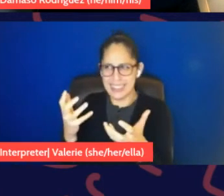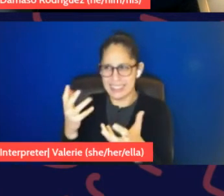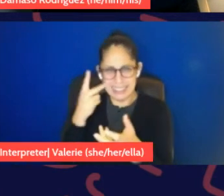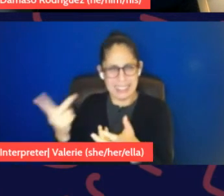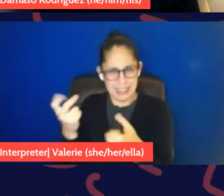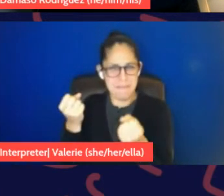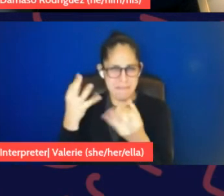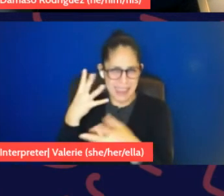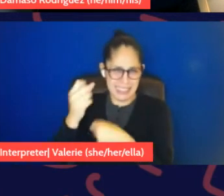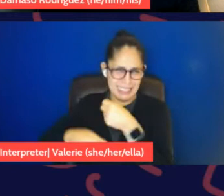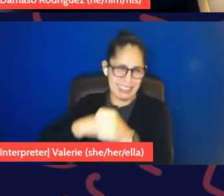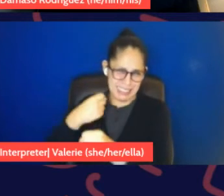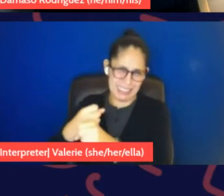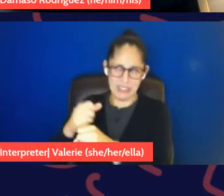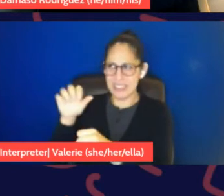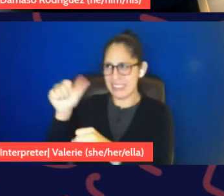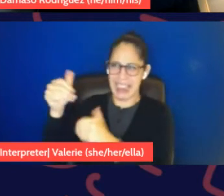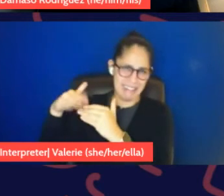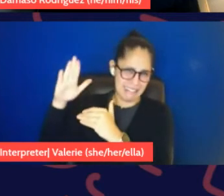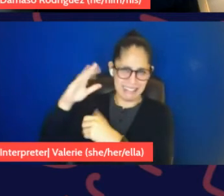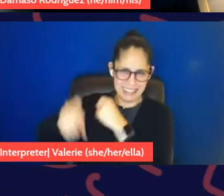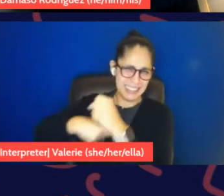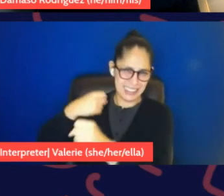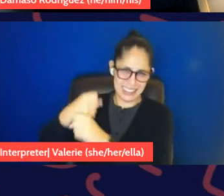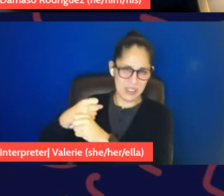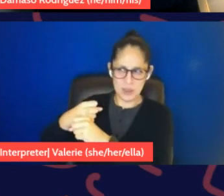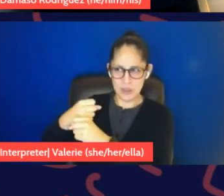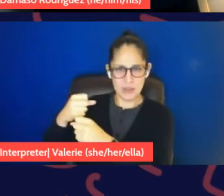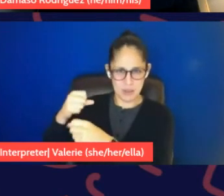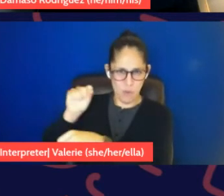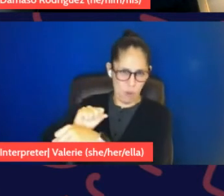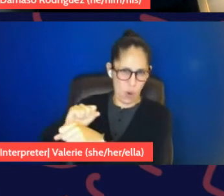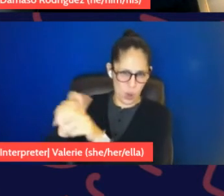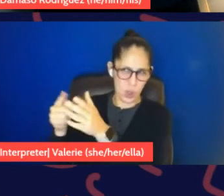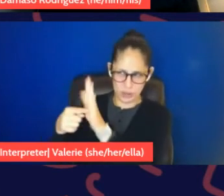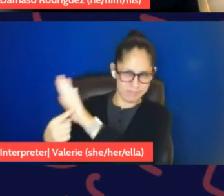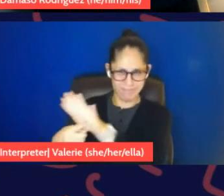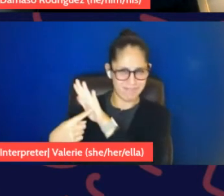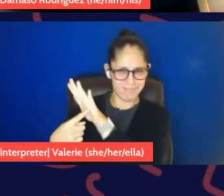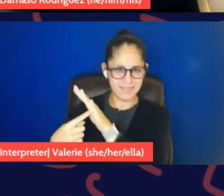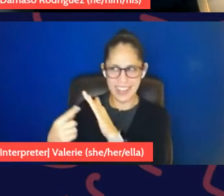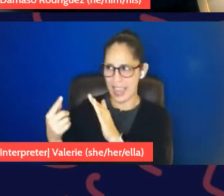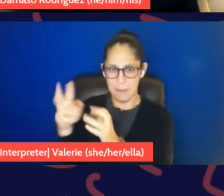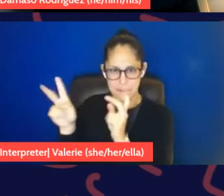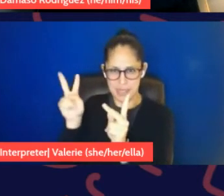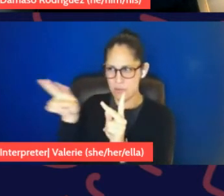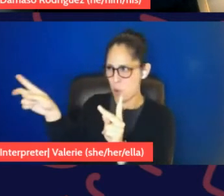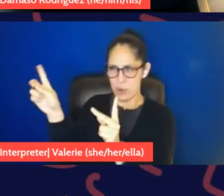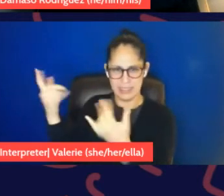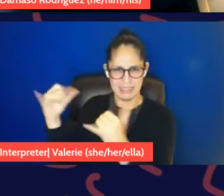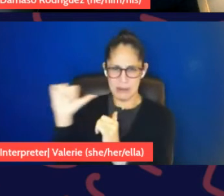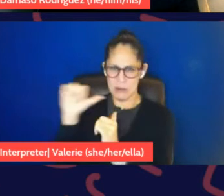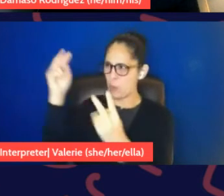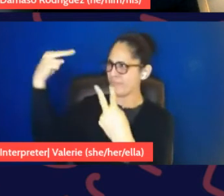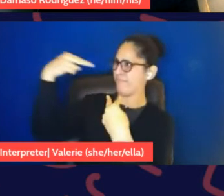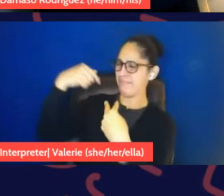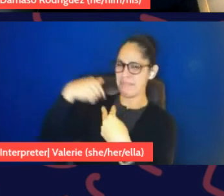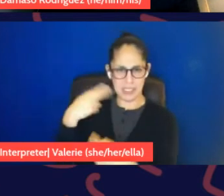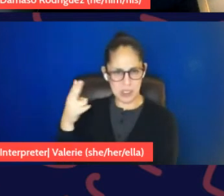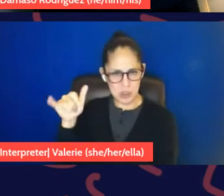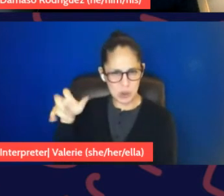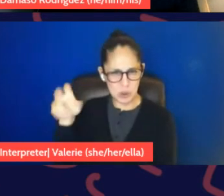put forth, and it's like, if y'all don't see us as human at this point, like you don't want to, so then like let me be terrifying,